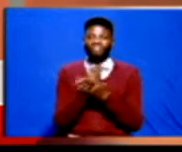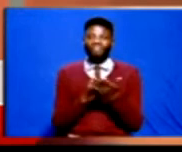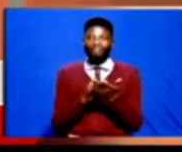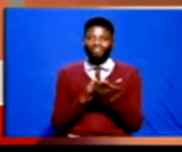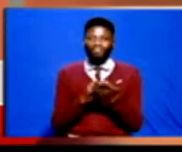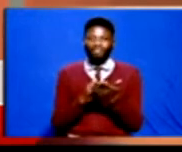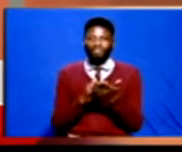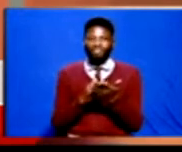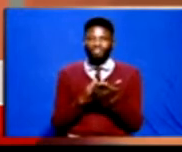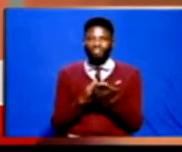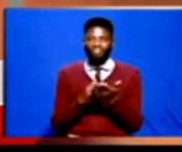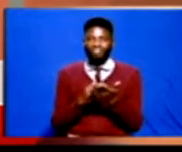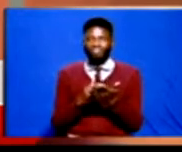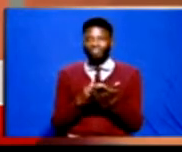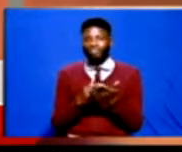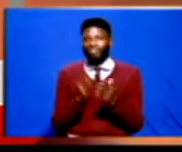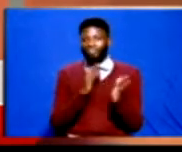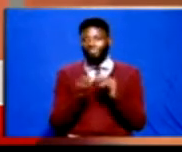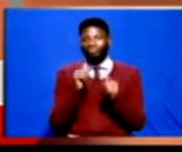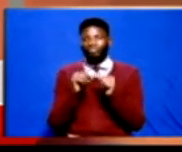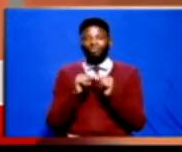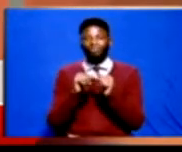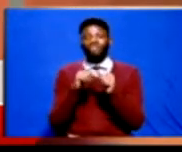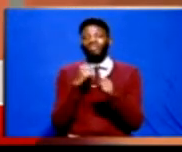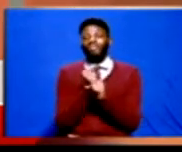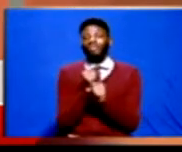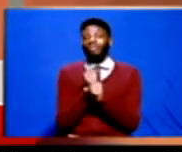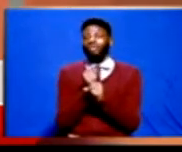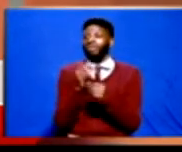mechanisms that were put in place to enable mining investors save a lot of